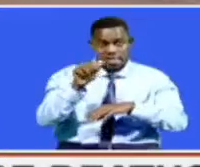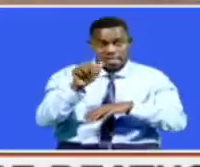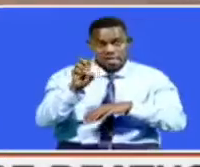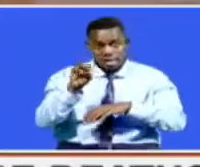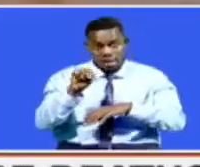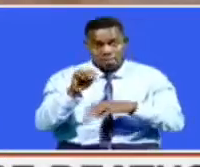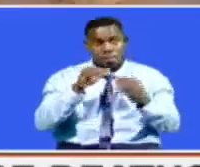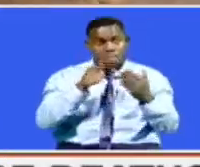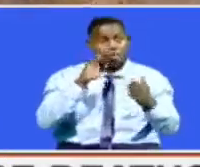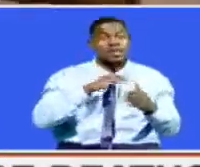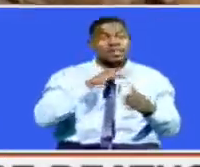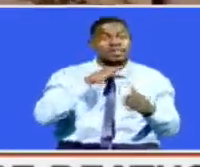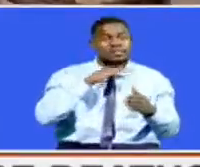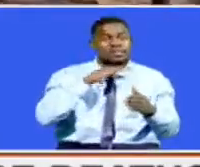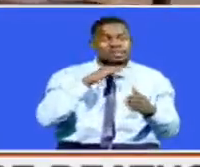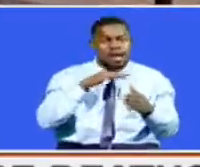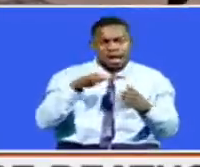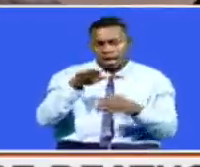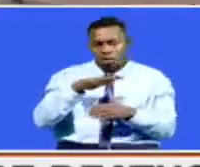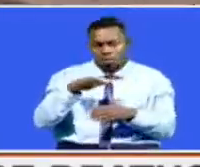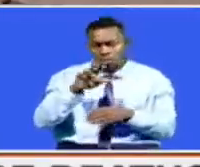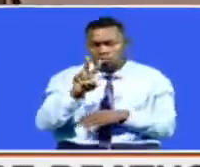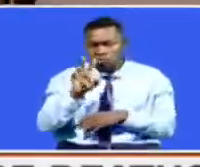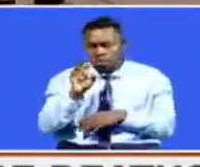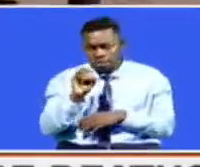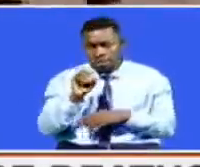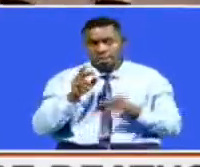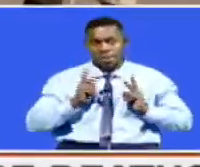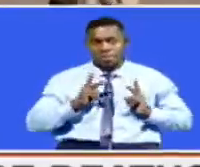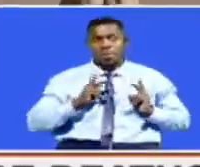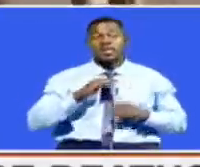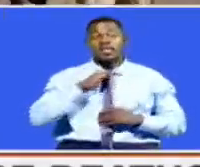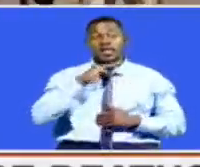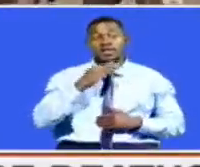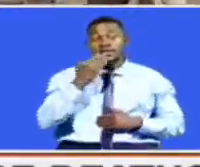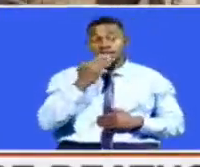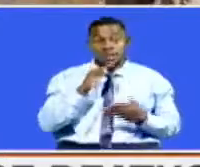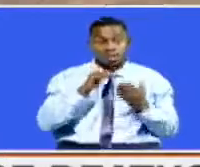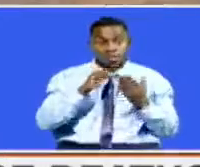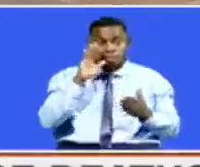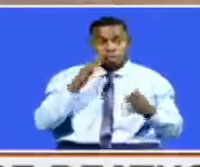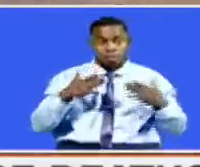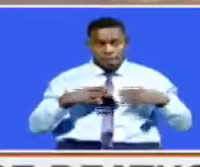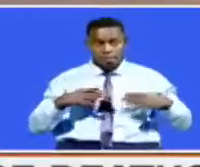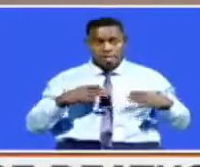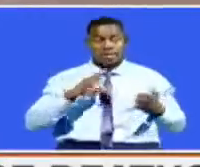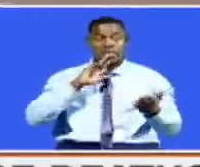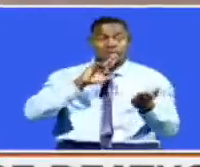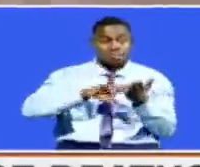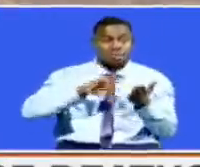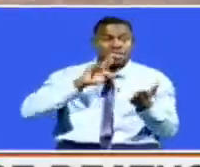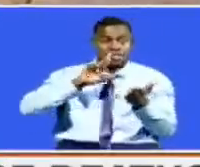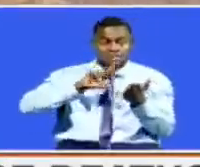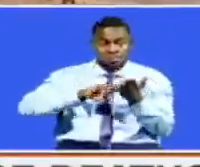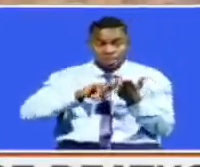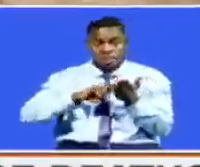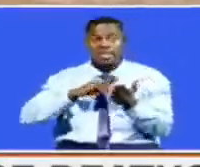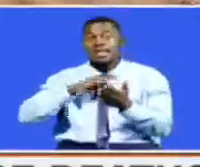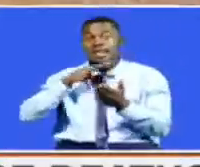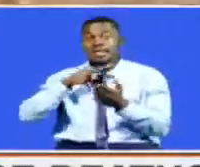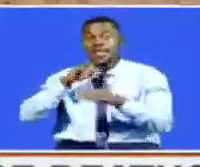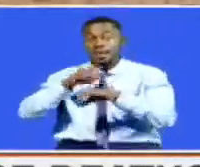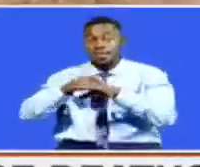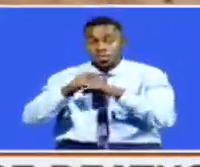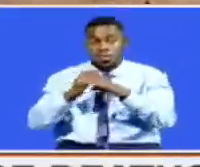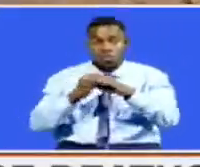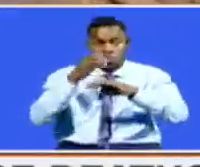have crossed 20 marks so far. Majority of the victims have reportedly died while crossing River Muoni in Kavotho.